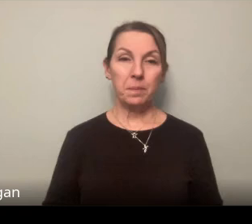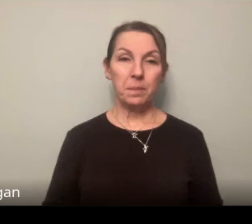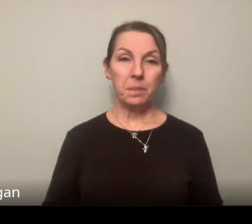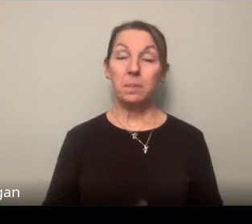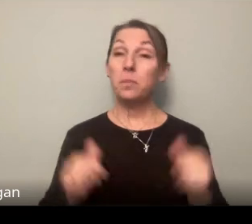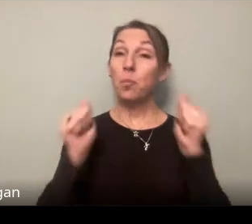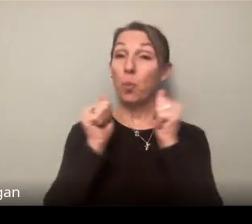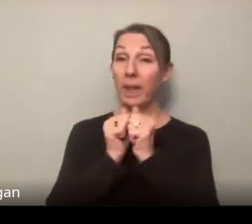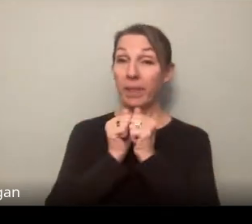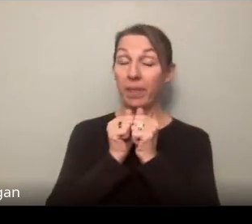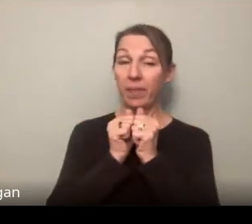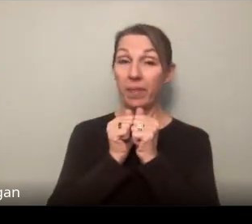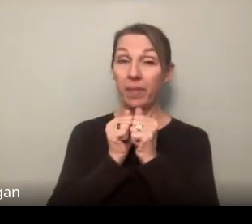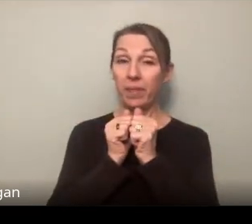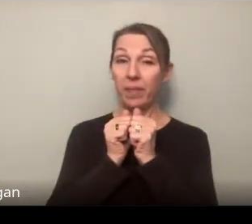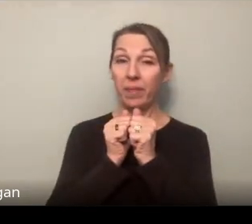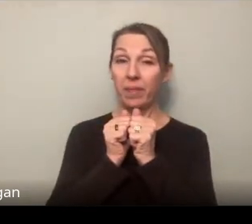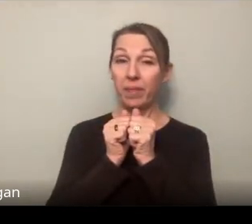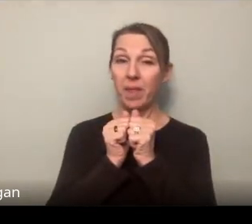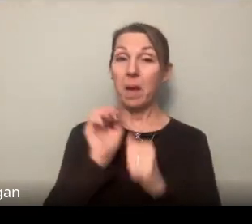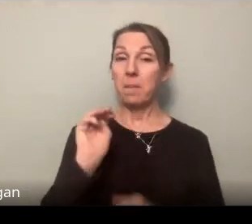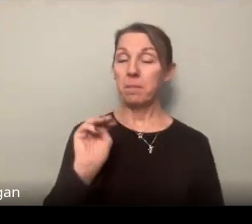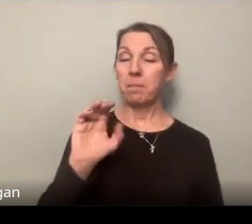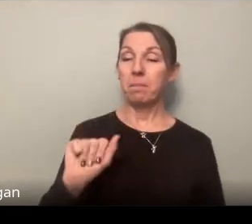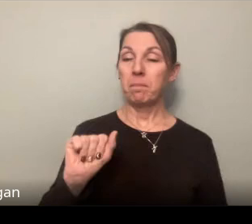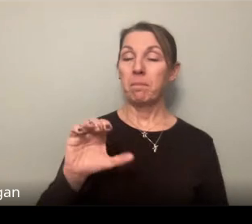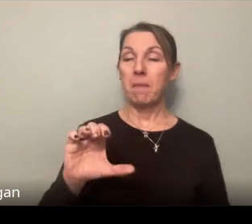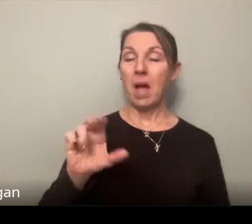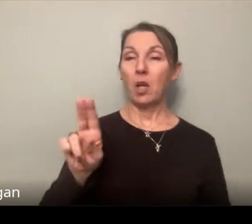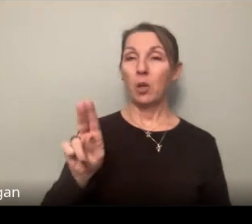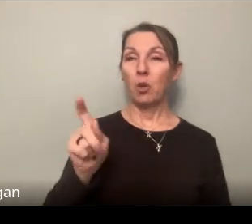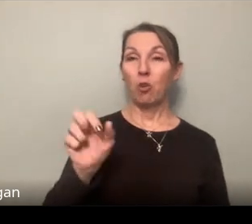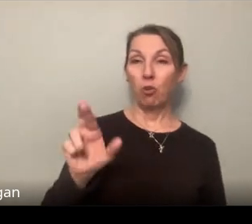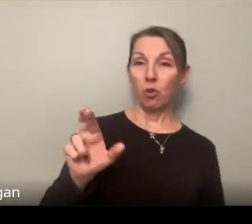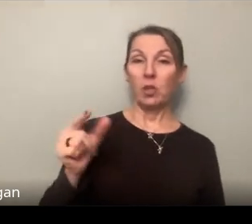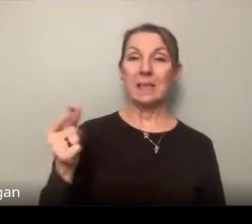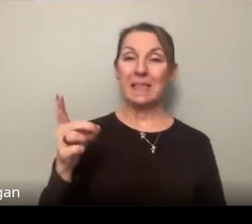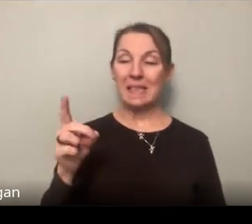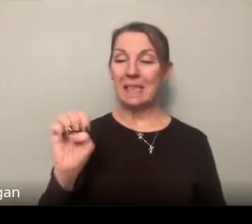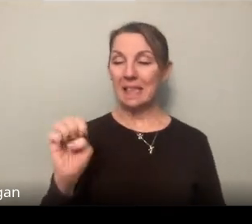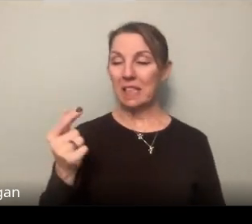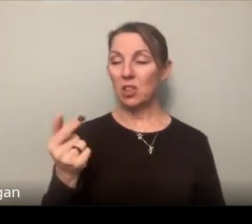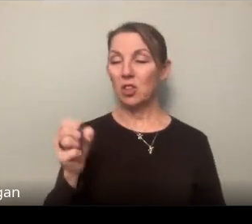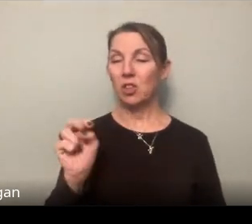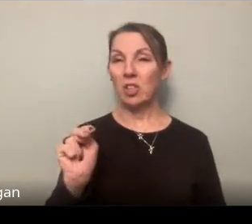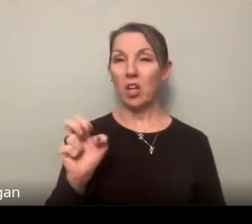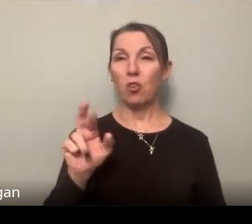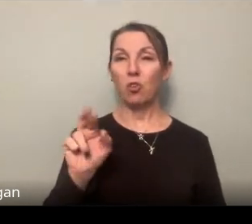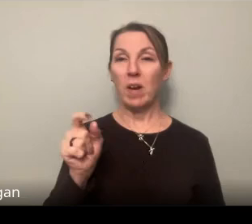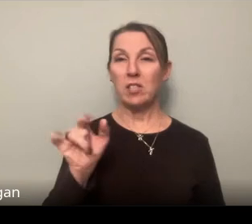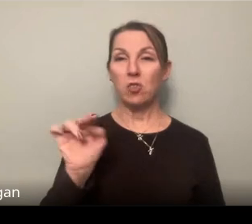With the macular degeneration, will your vision alter and change